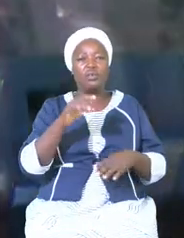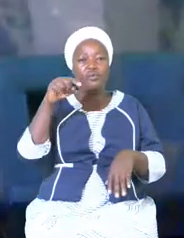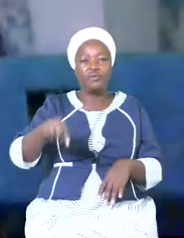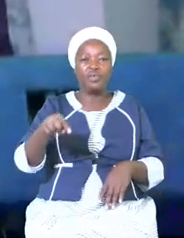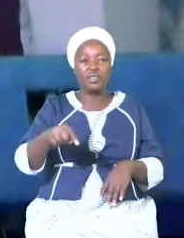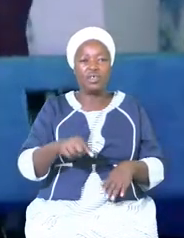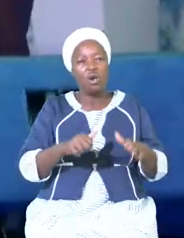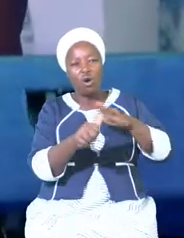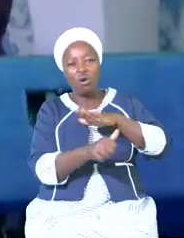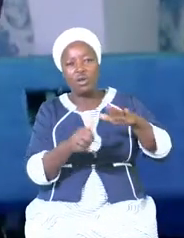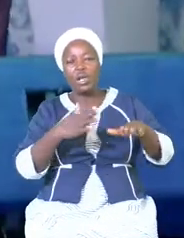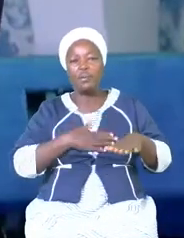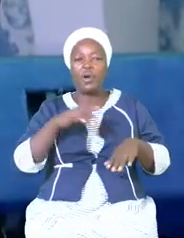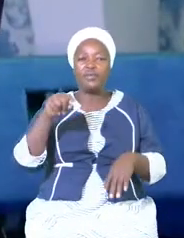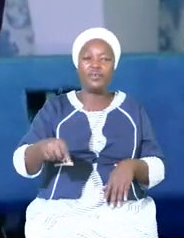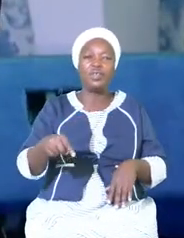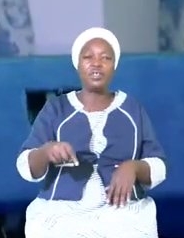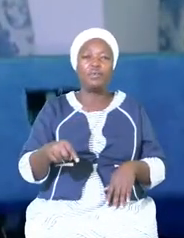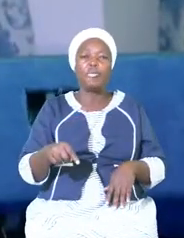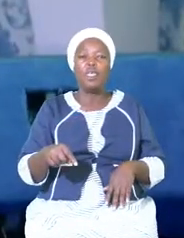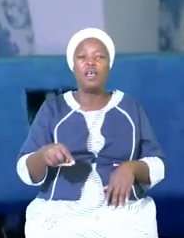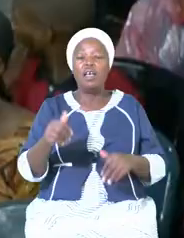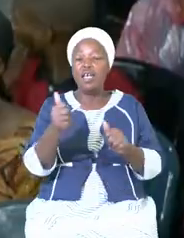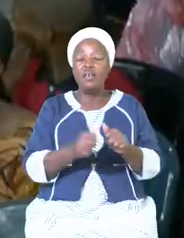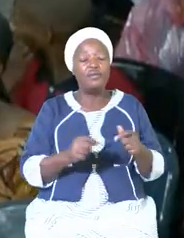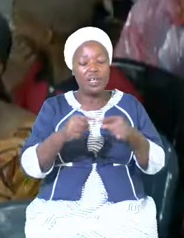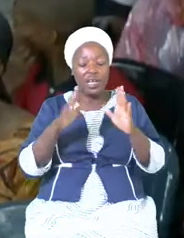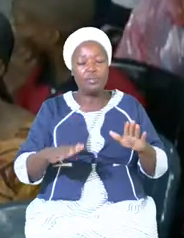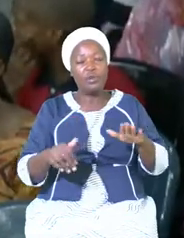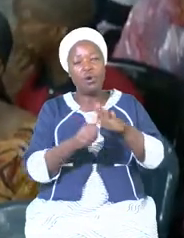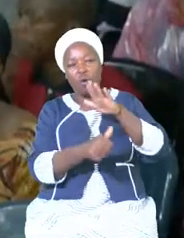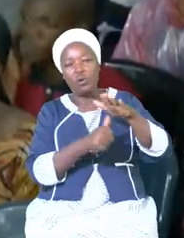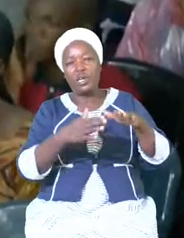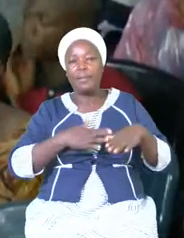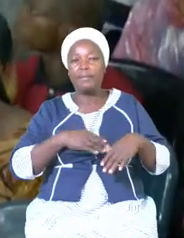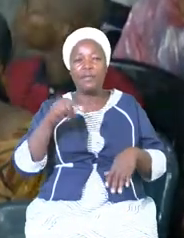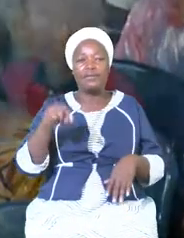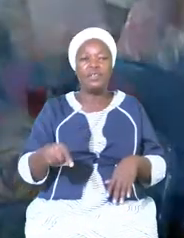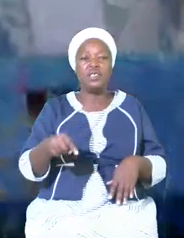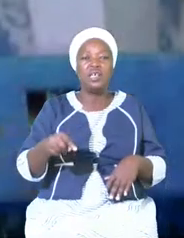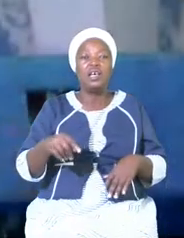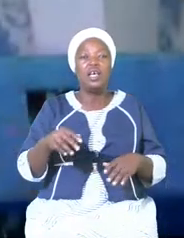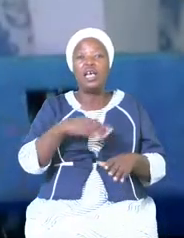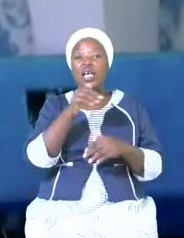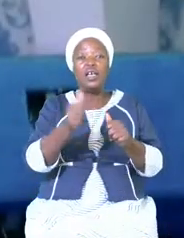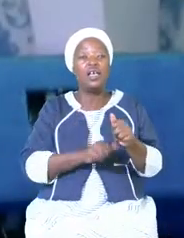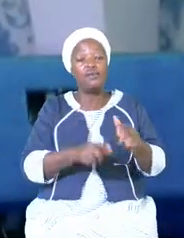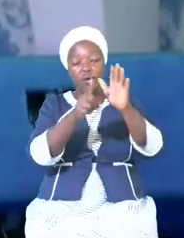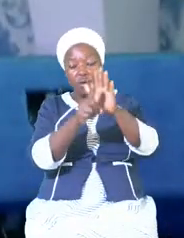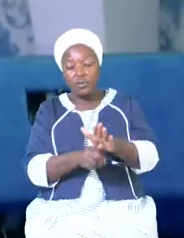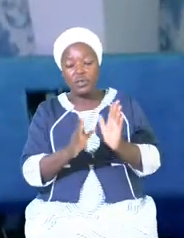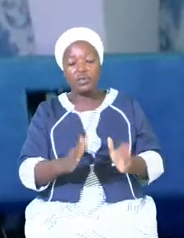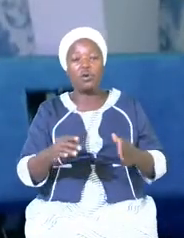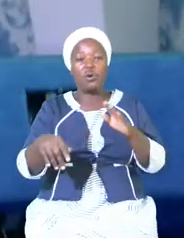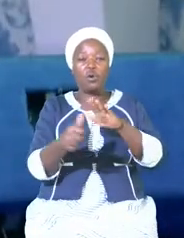feet. Every enemy under my feet. Every oppressor under my feet.